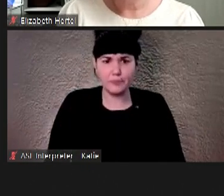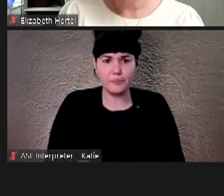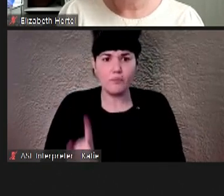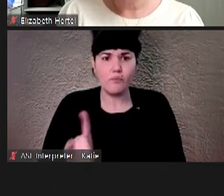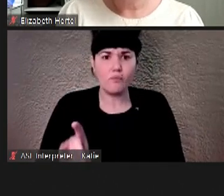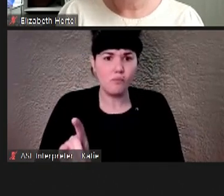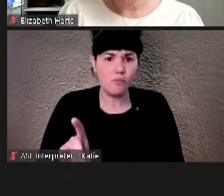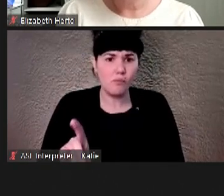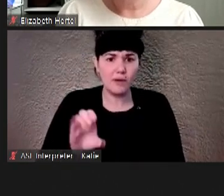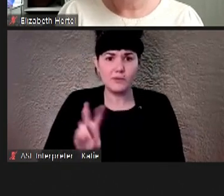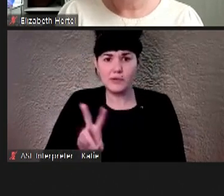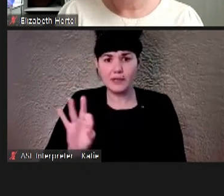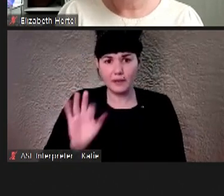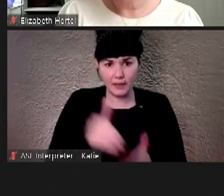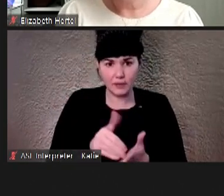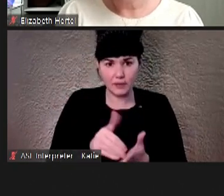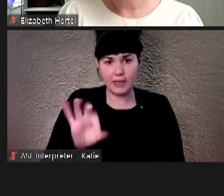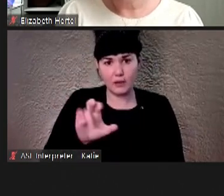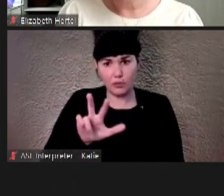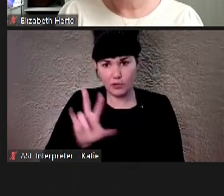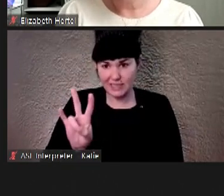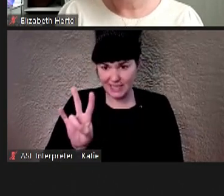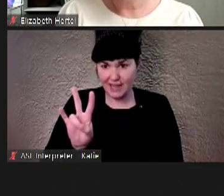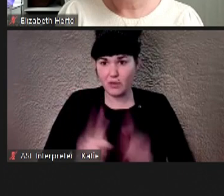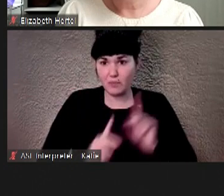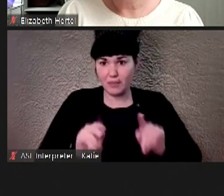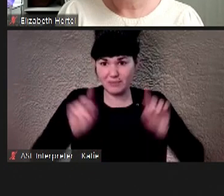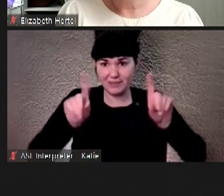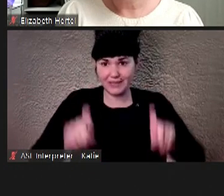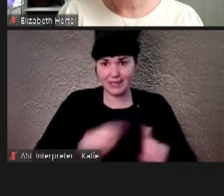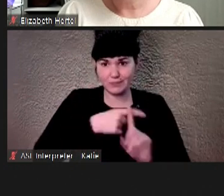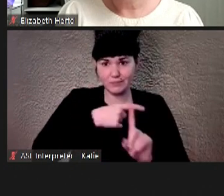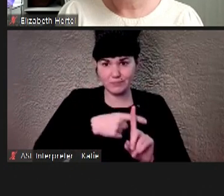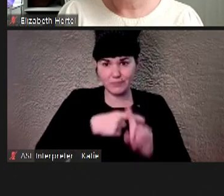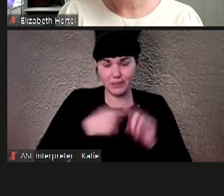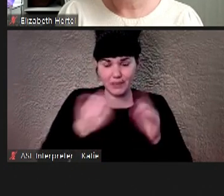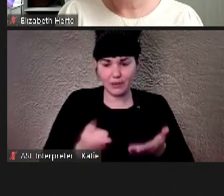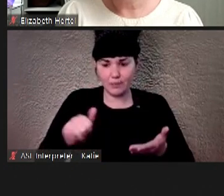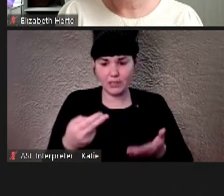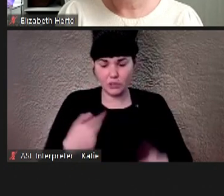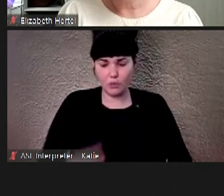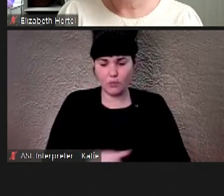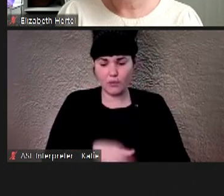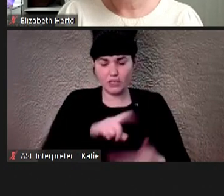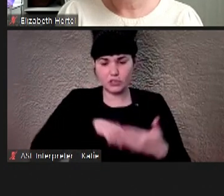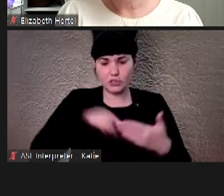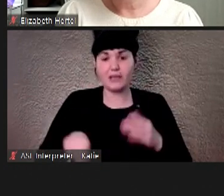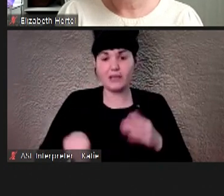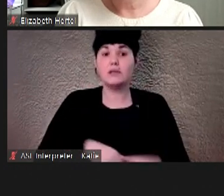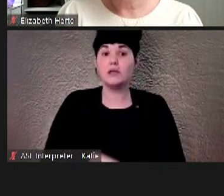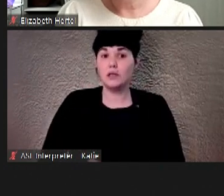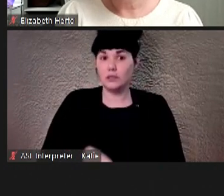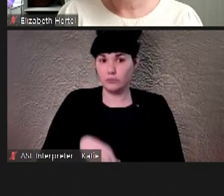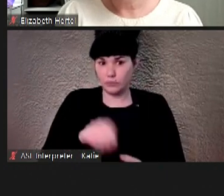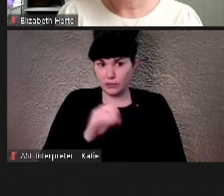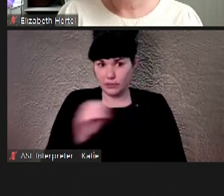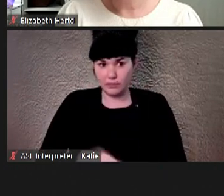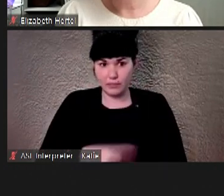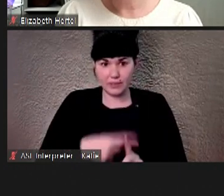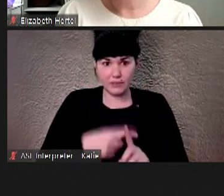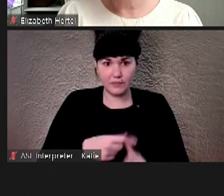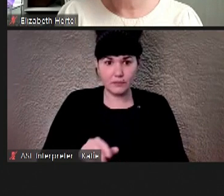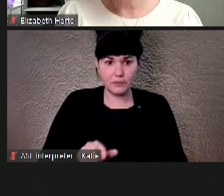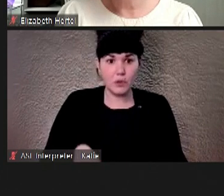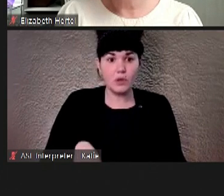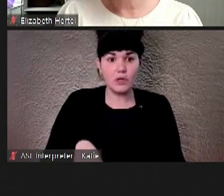129,937 weekly cases in Michigan. When we look at our percent positivity, we are up to 33.2%. This is a